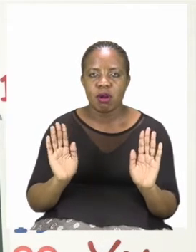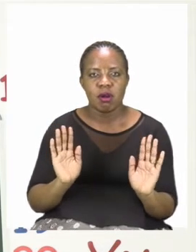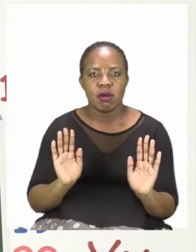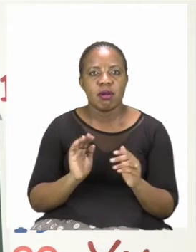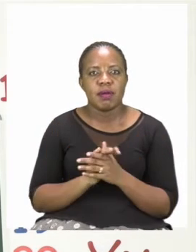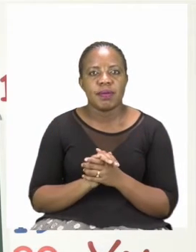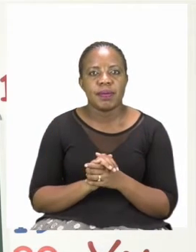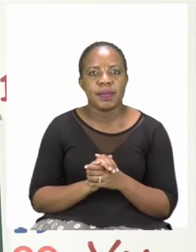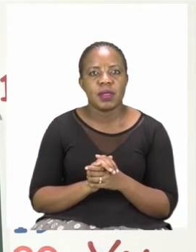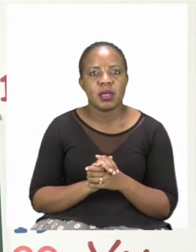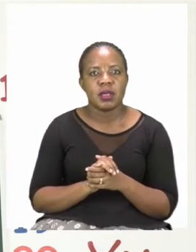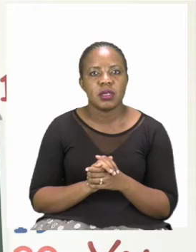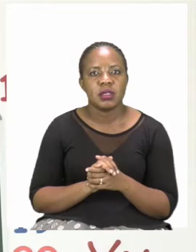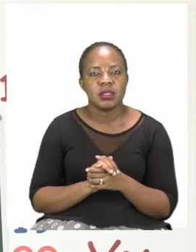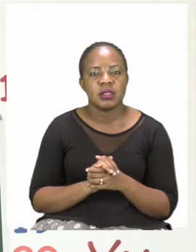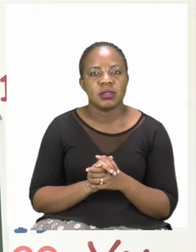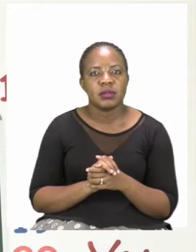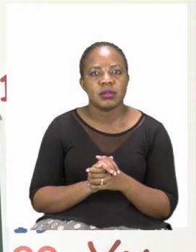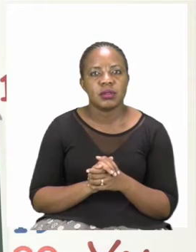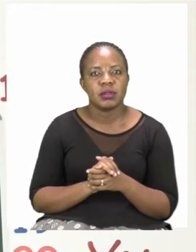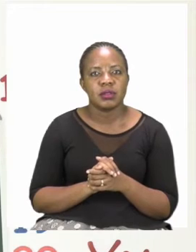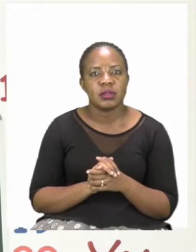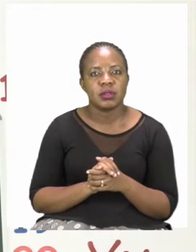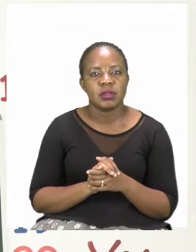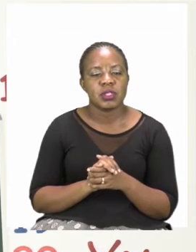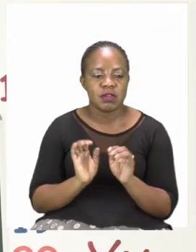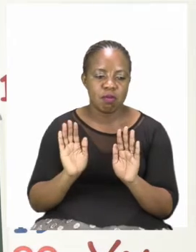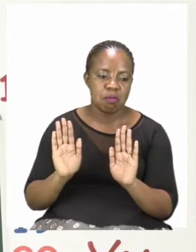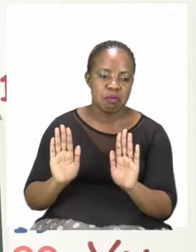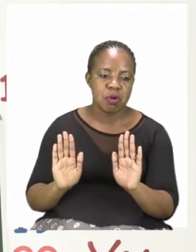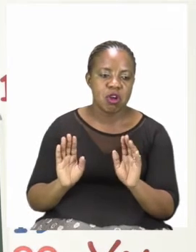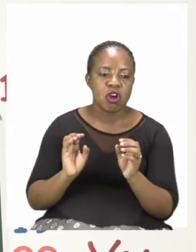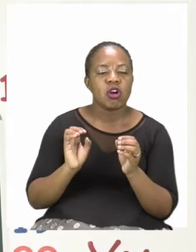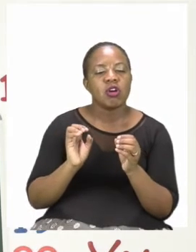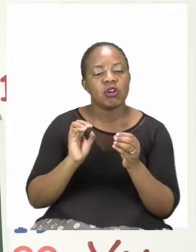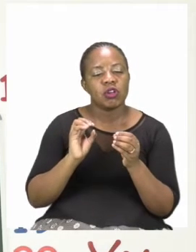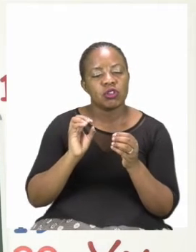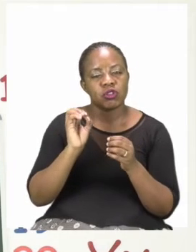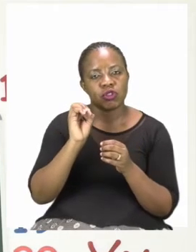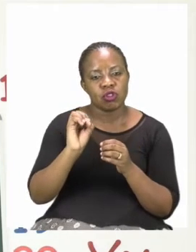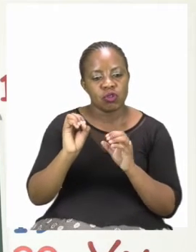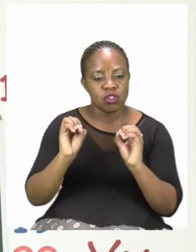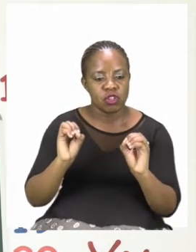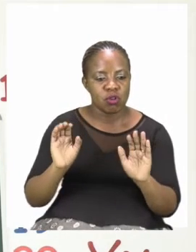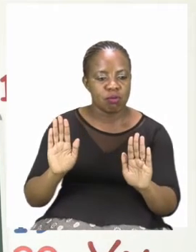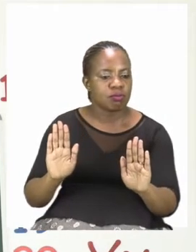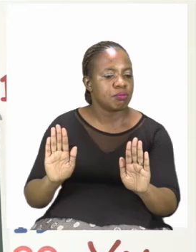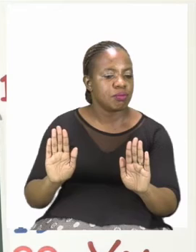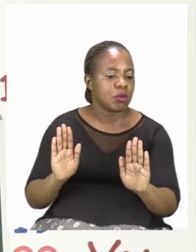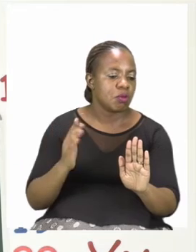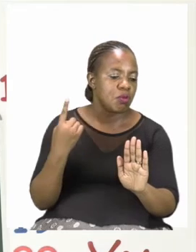Sanitize every day so the germs can stay